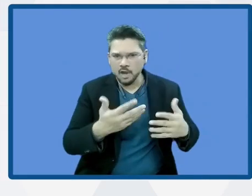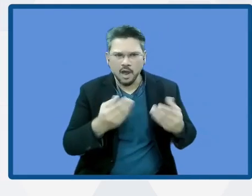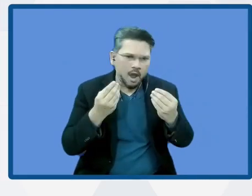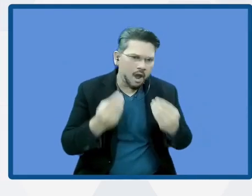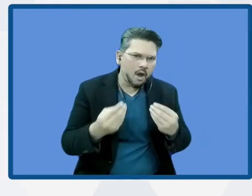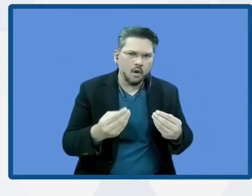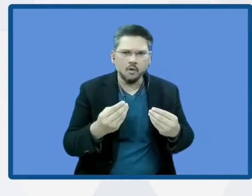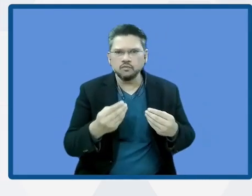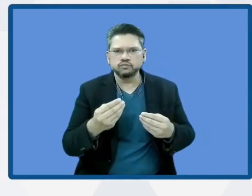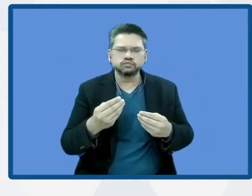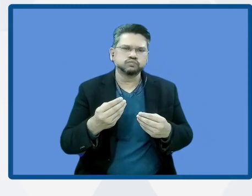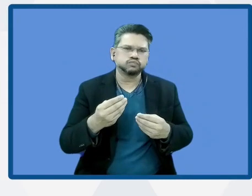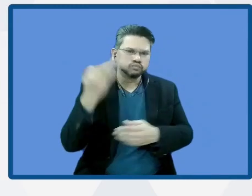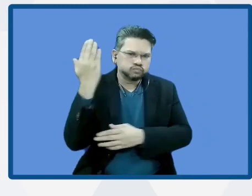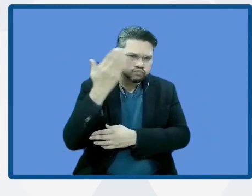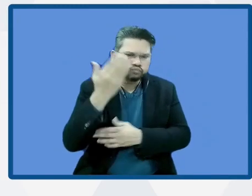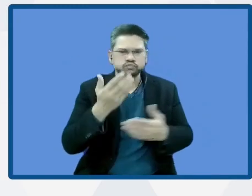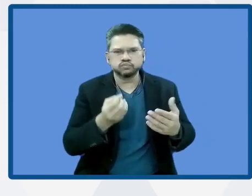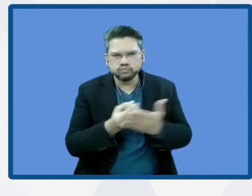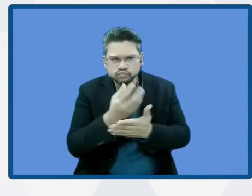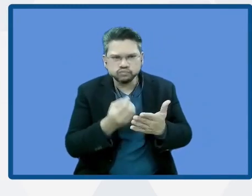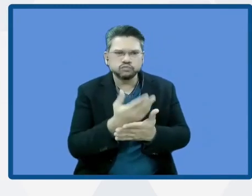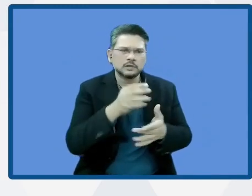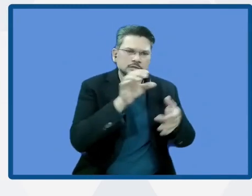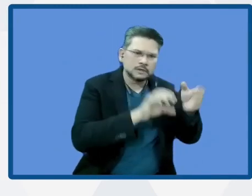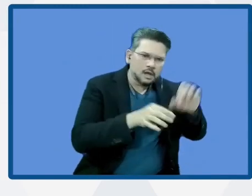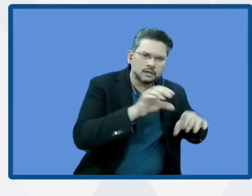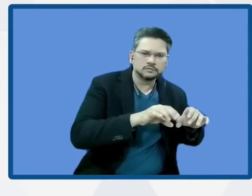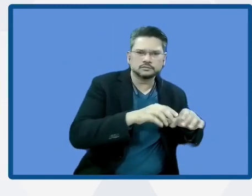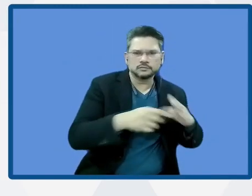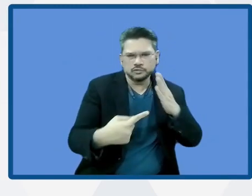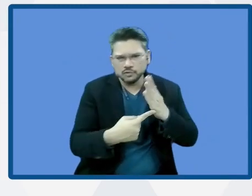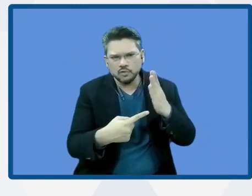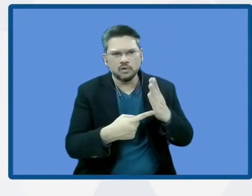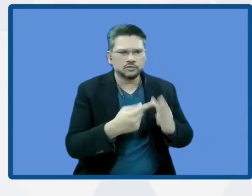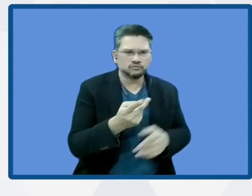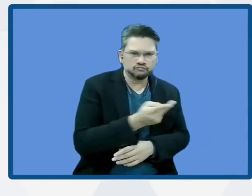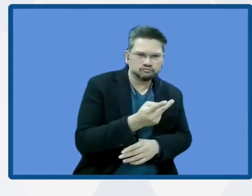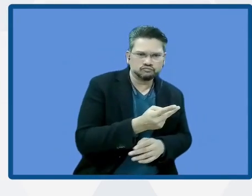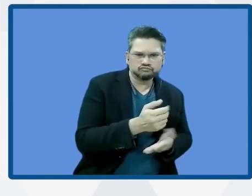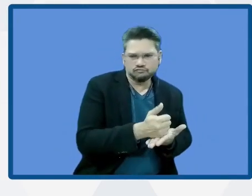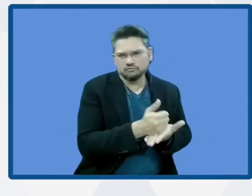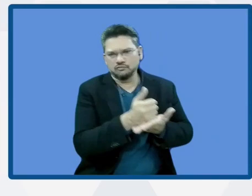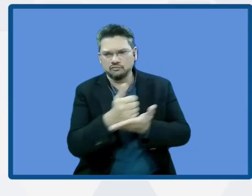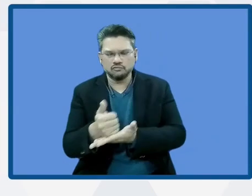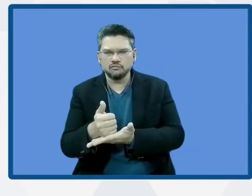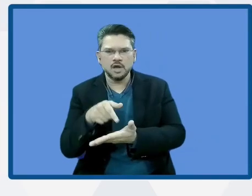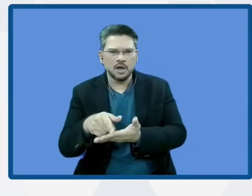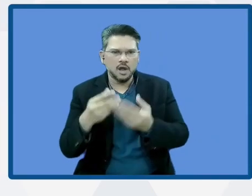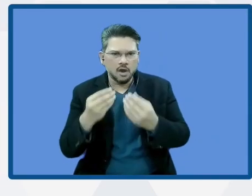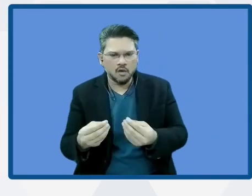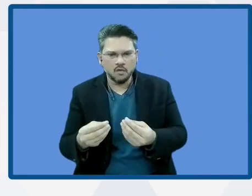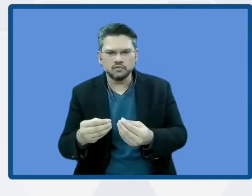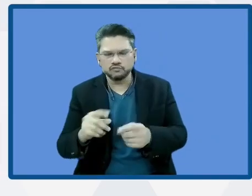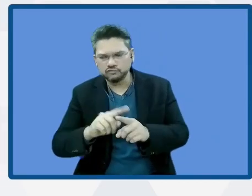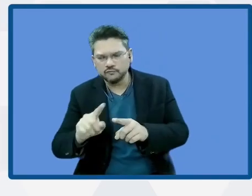and technology, including homemade implementations, all the way to